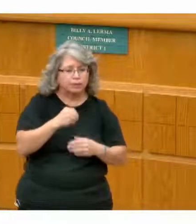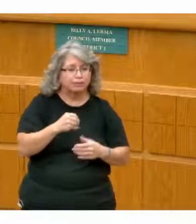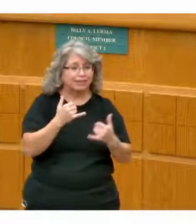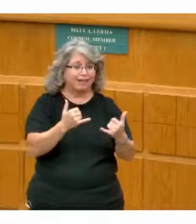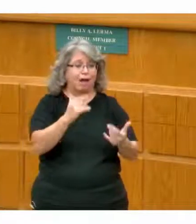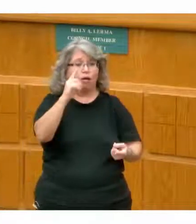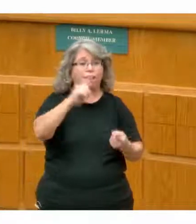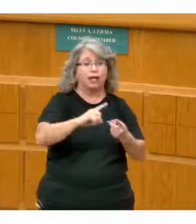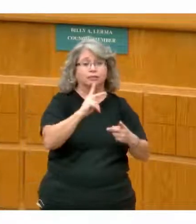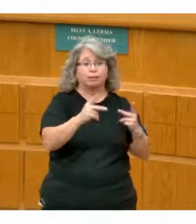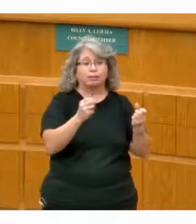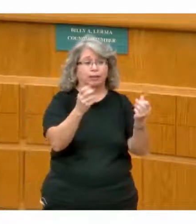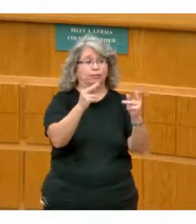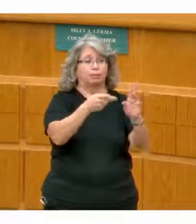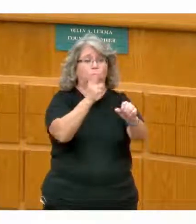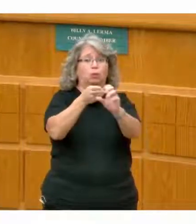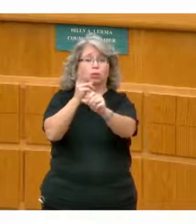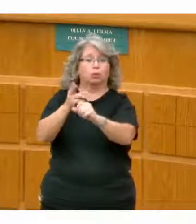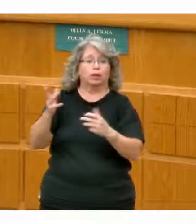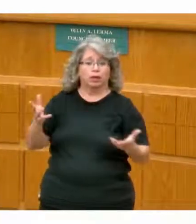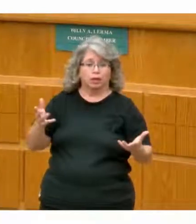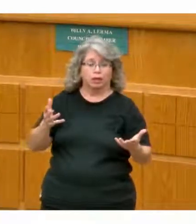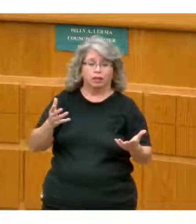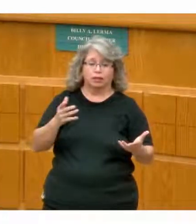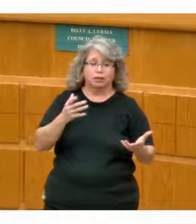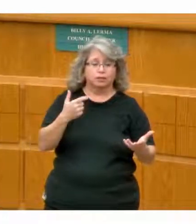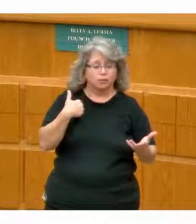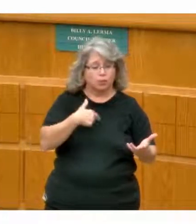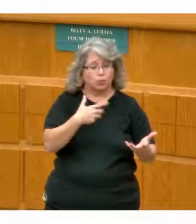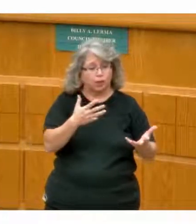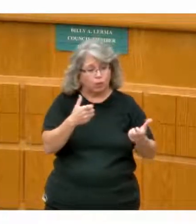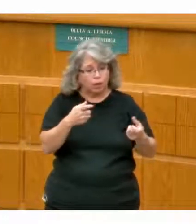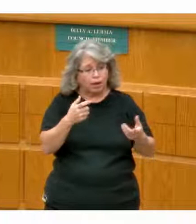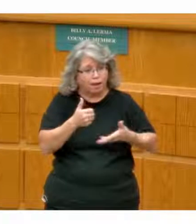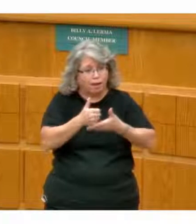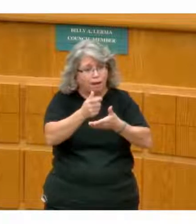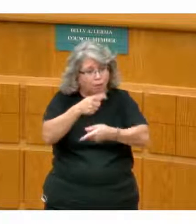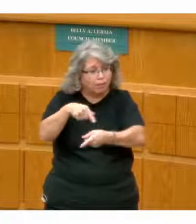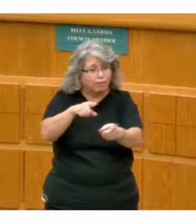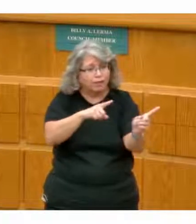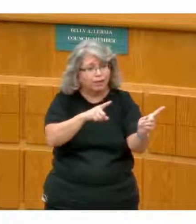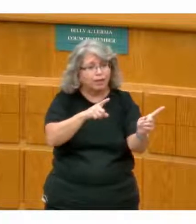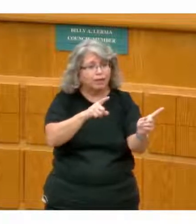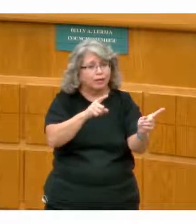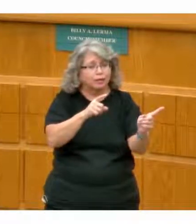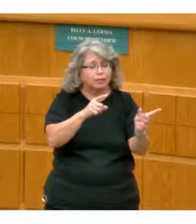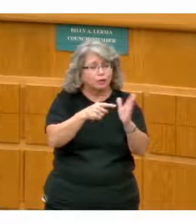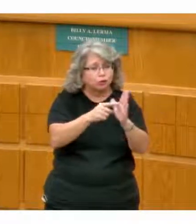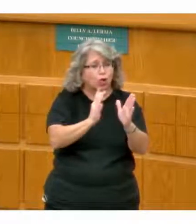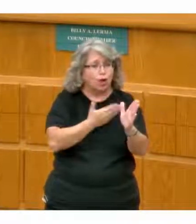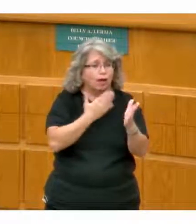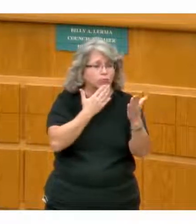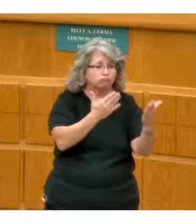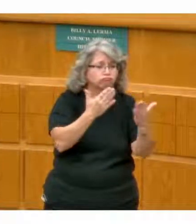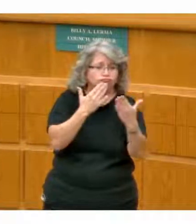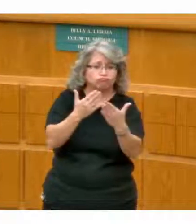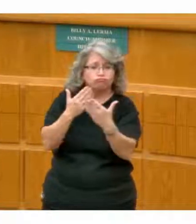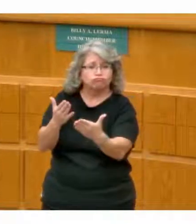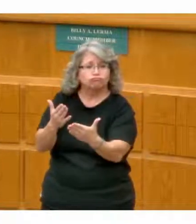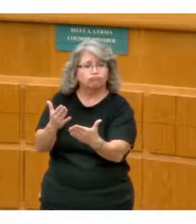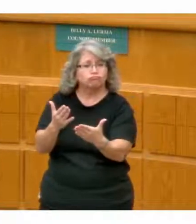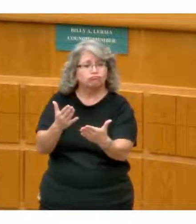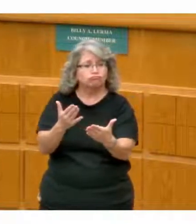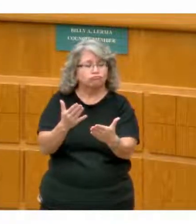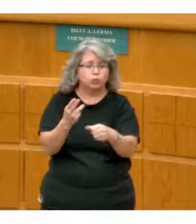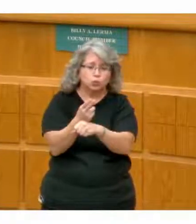help with the load. So we want to do these people in our community a favor, and we want to pay them our gratitude and wear a mask